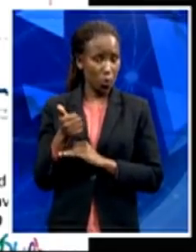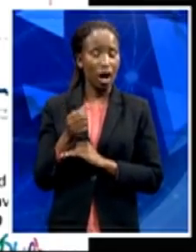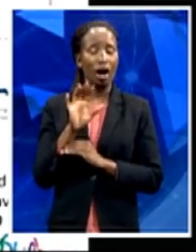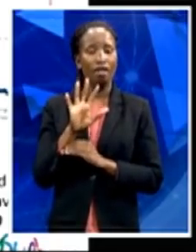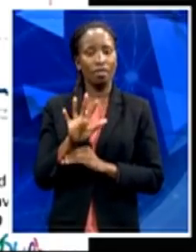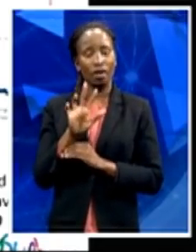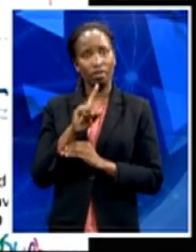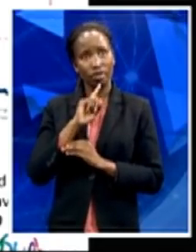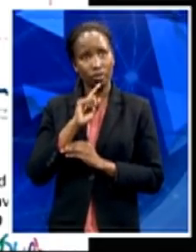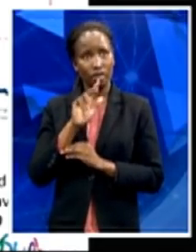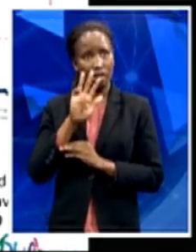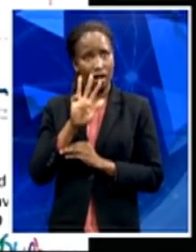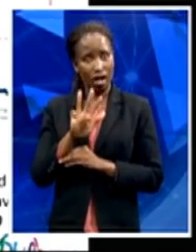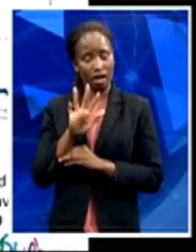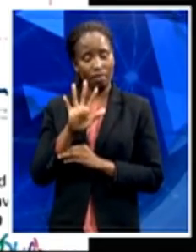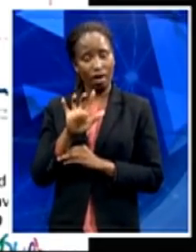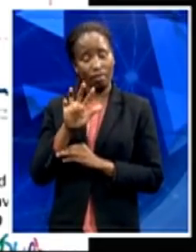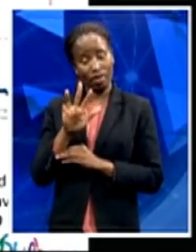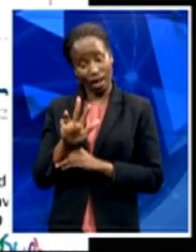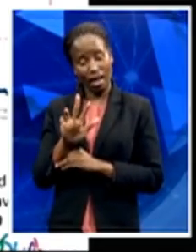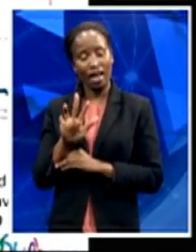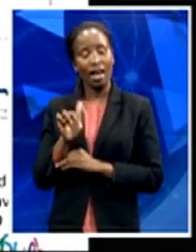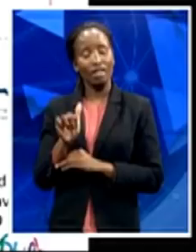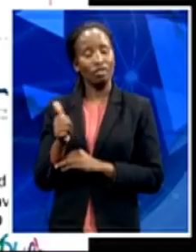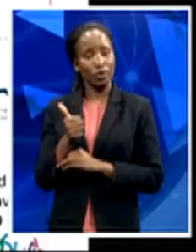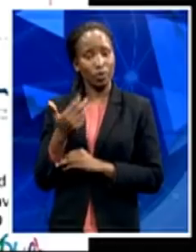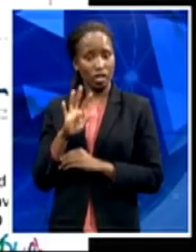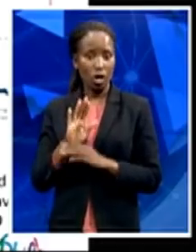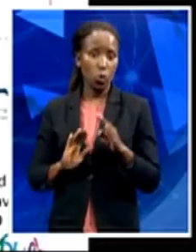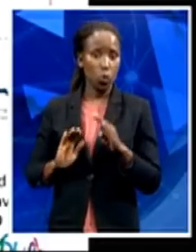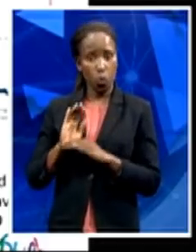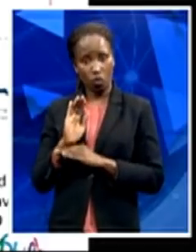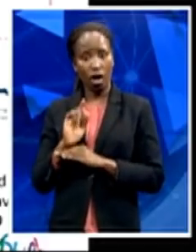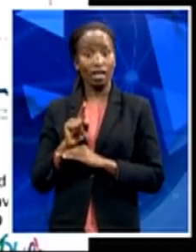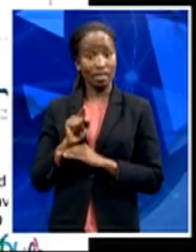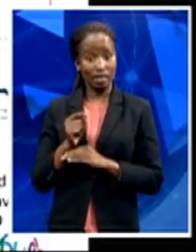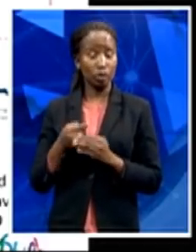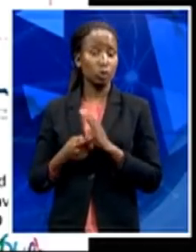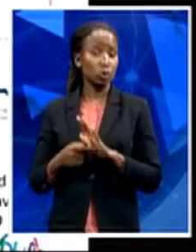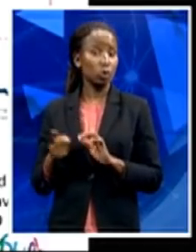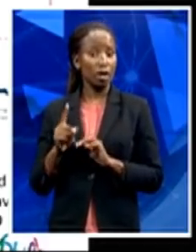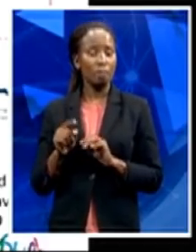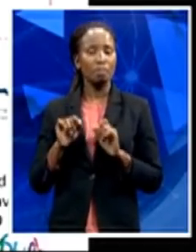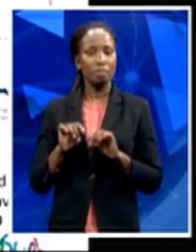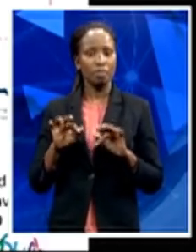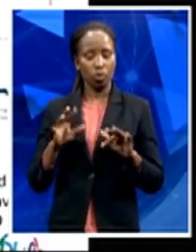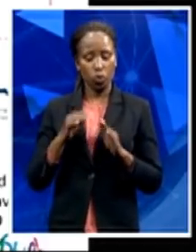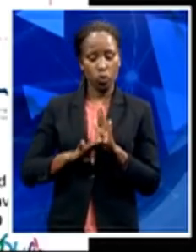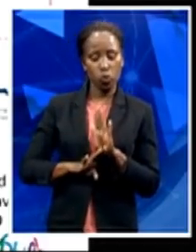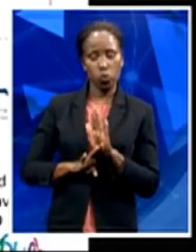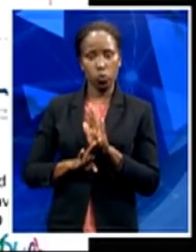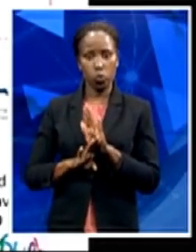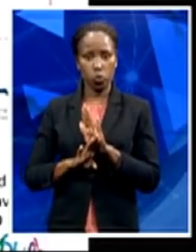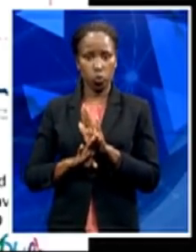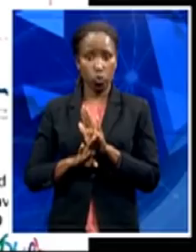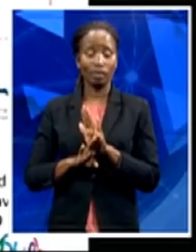5,959. And what it is showing also is that the inflection point is becoming quite steep. And this can